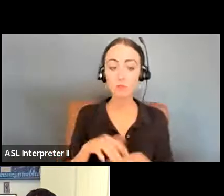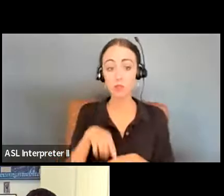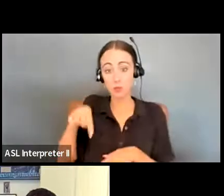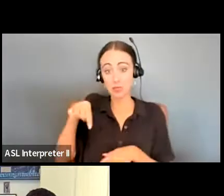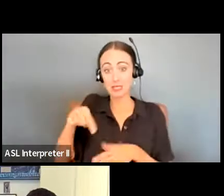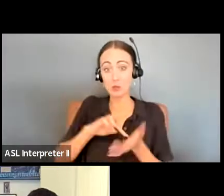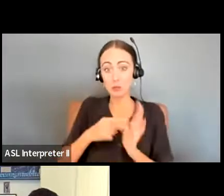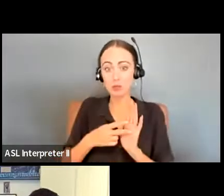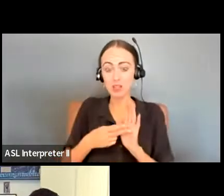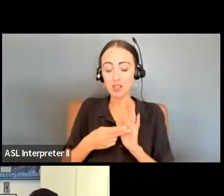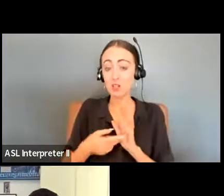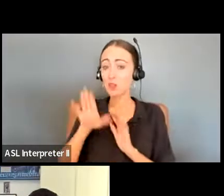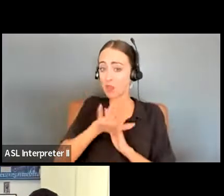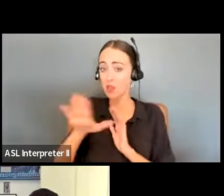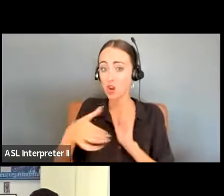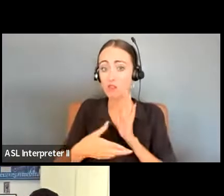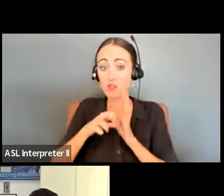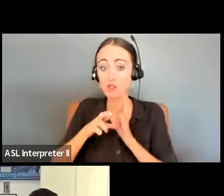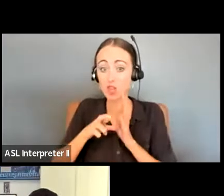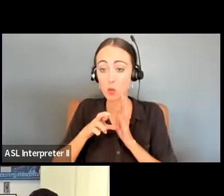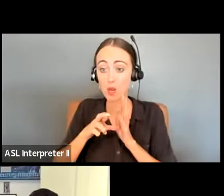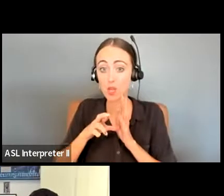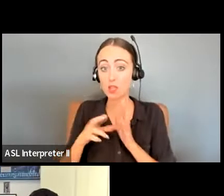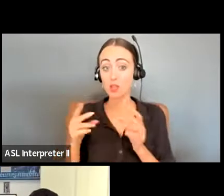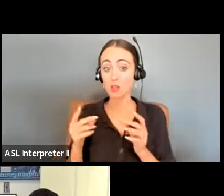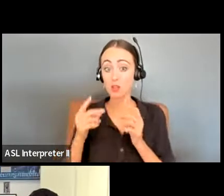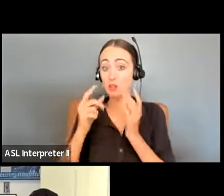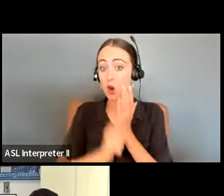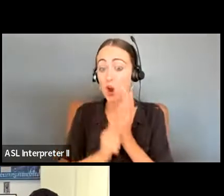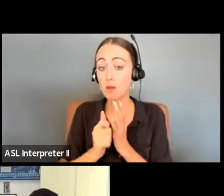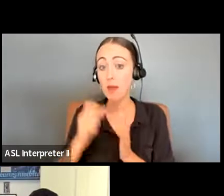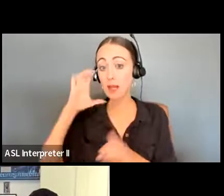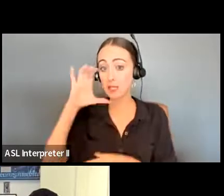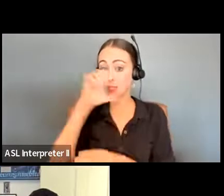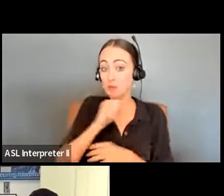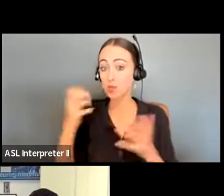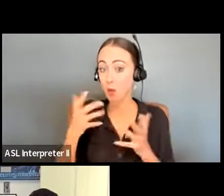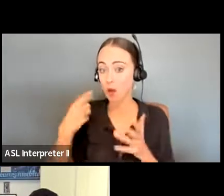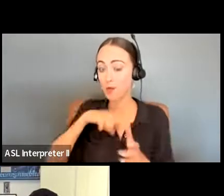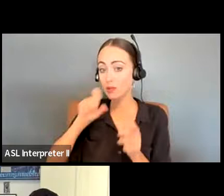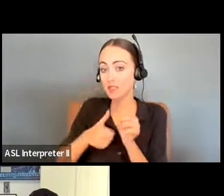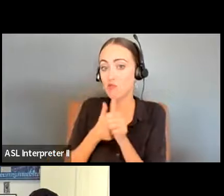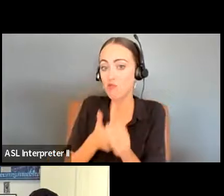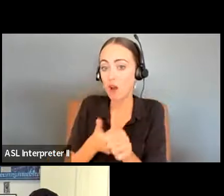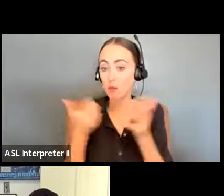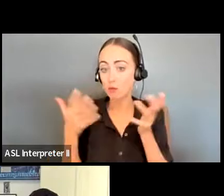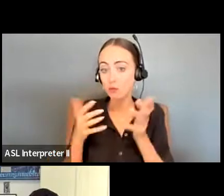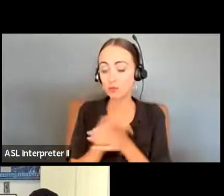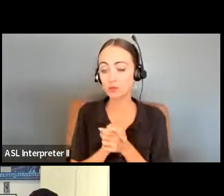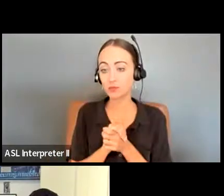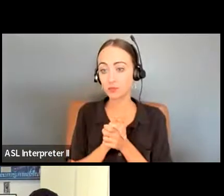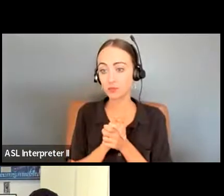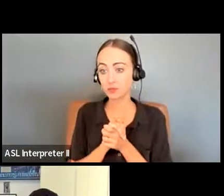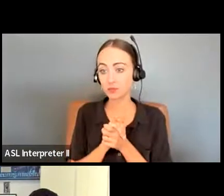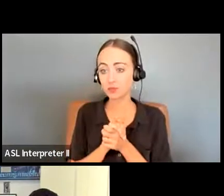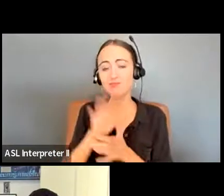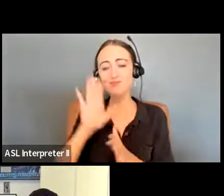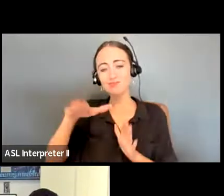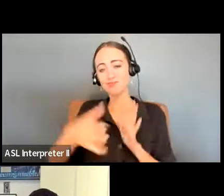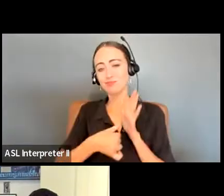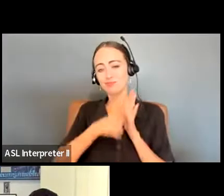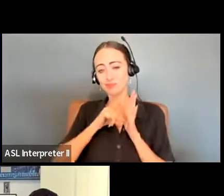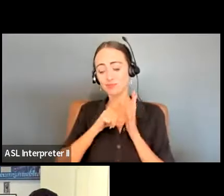review, the default approach is the one that we're going to follow. And I should point out